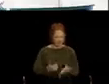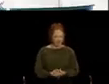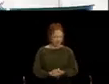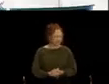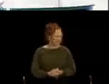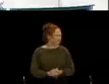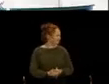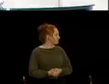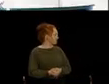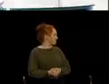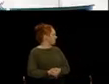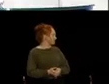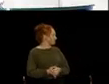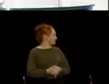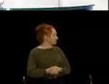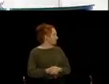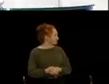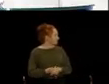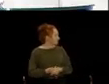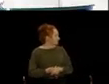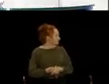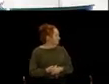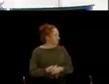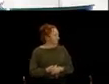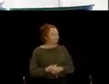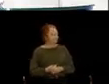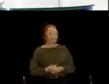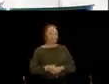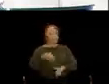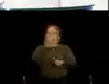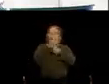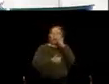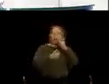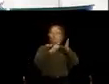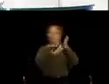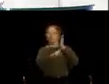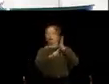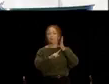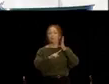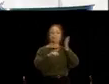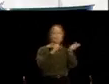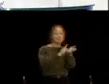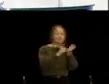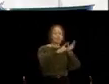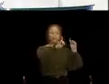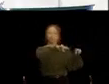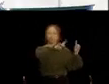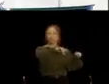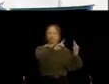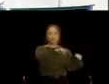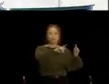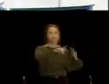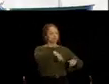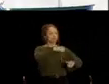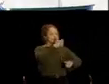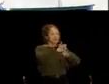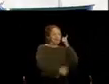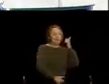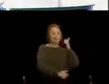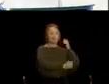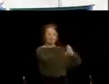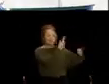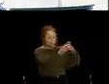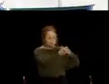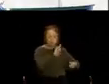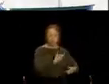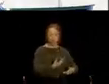absolutely. And so with every checkup, every doctor's appointment, every question,